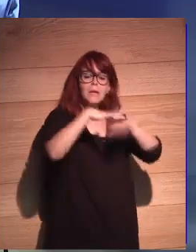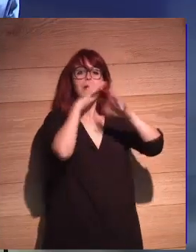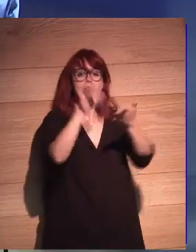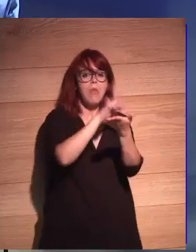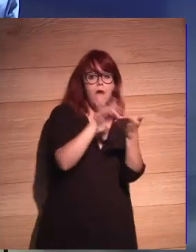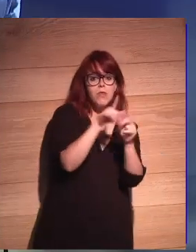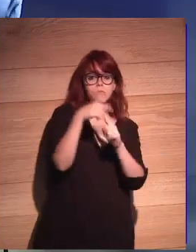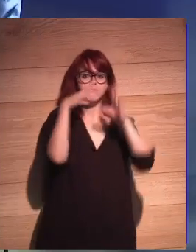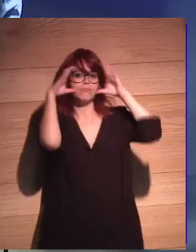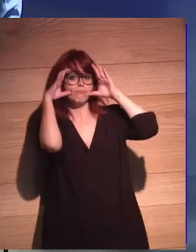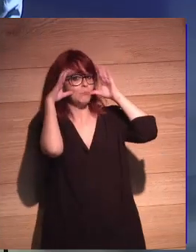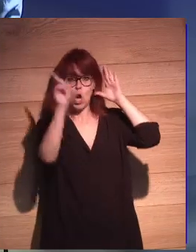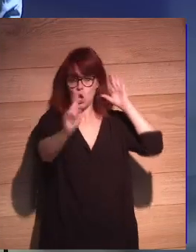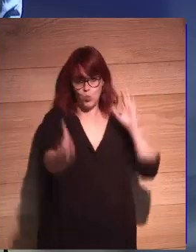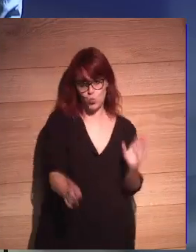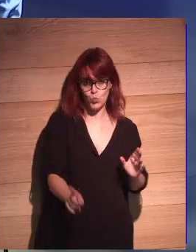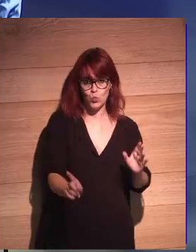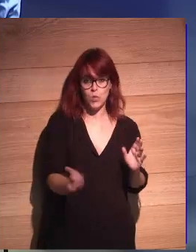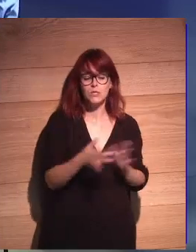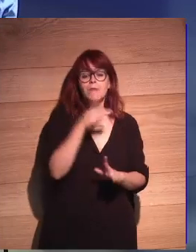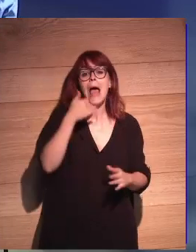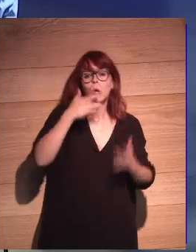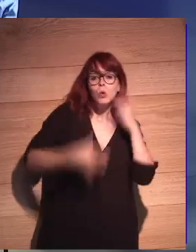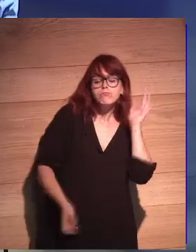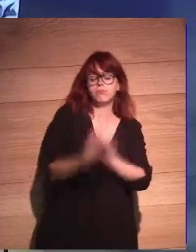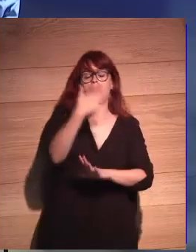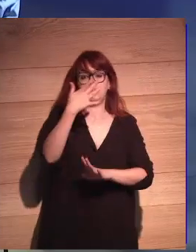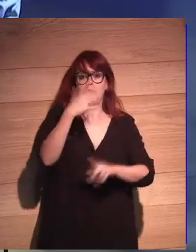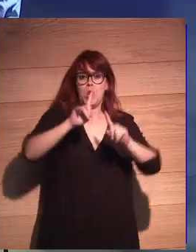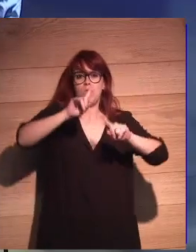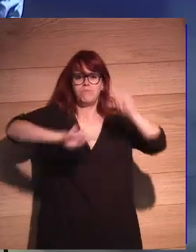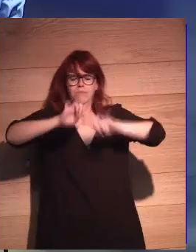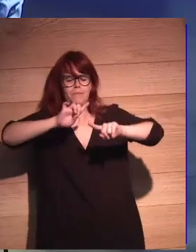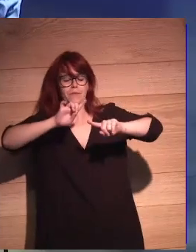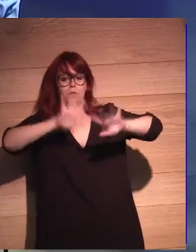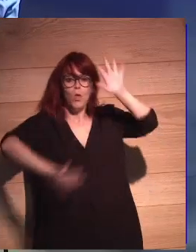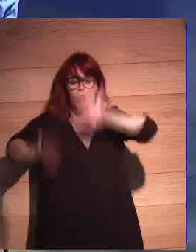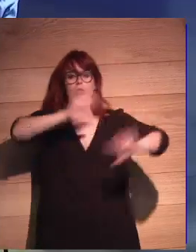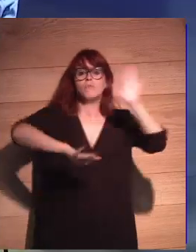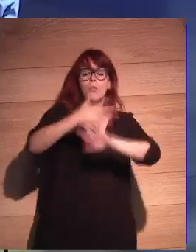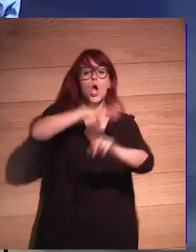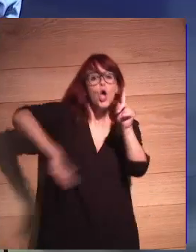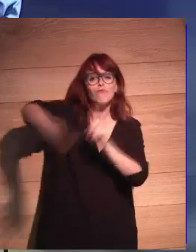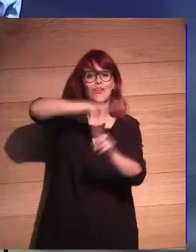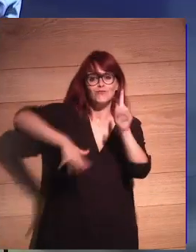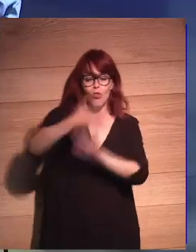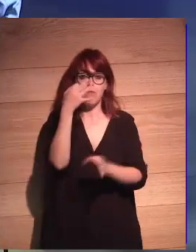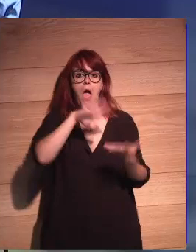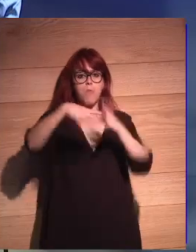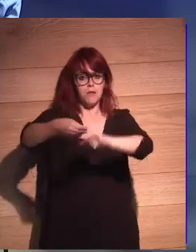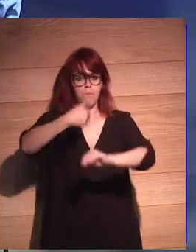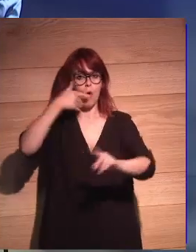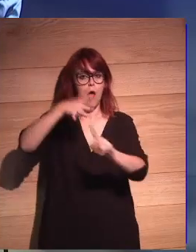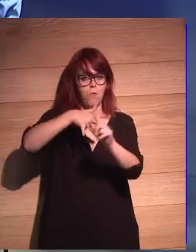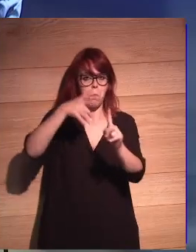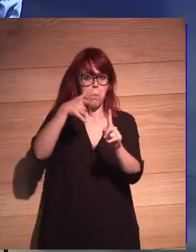tablet, and to the goggles. And it's not the case. So it is a disruptive element. And in order to be a disruptive element, it has to be at